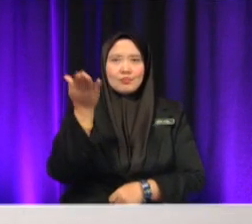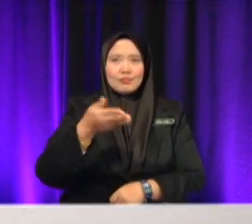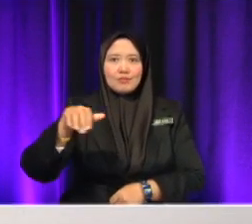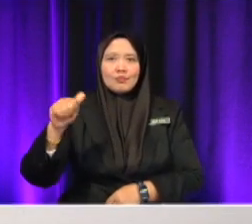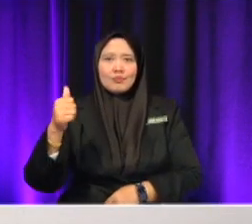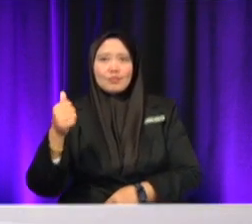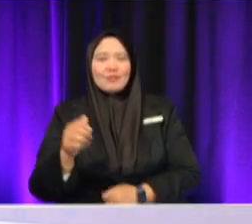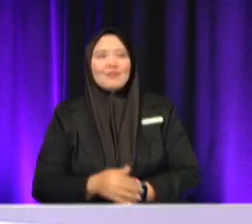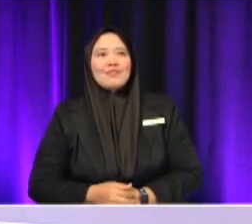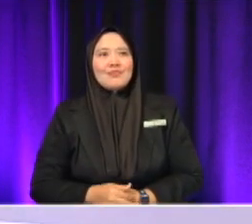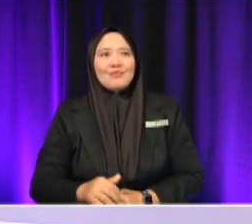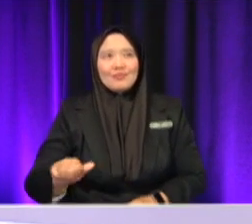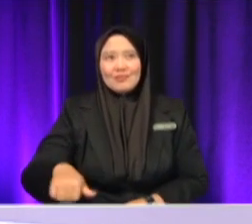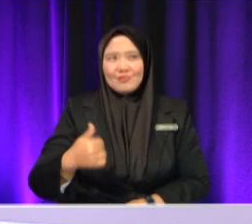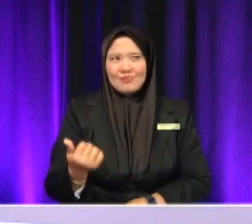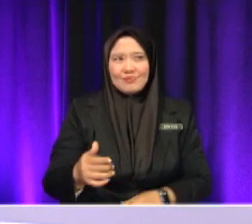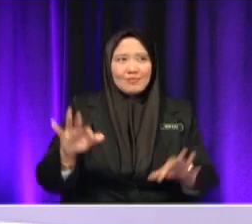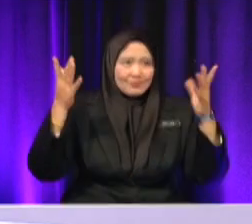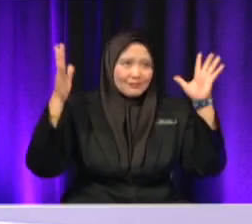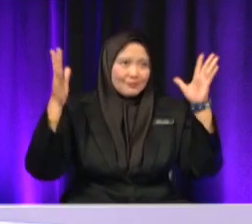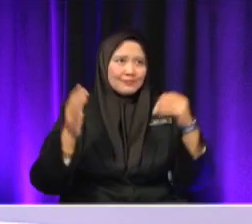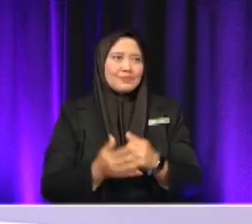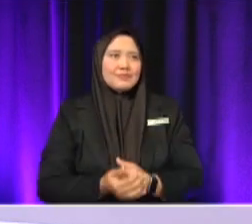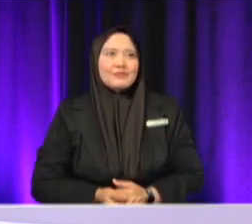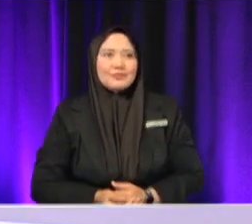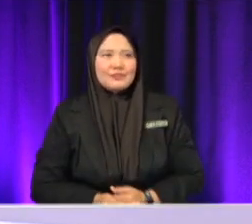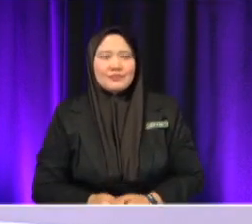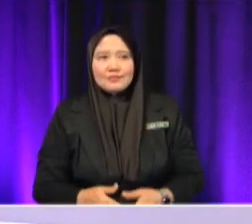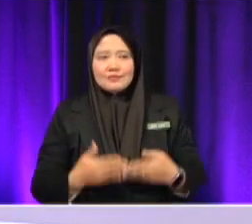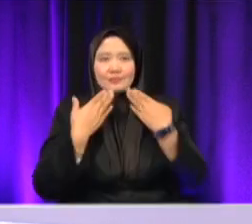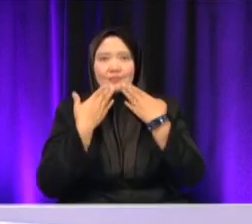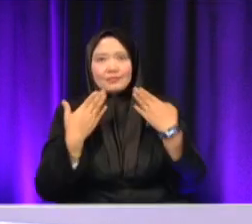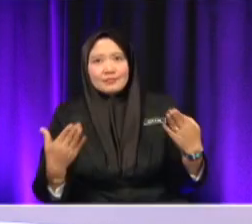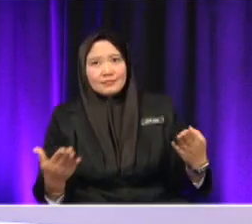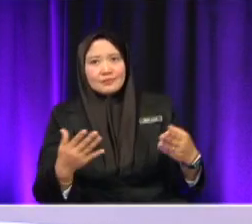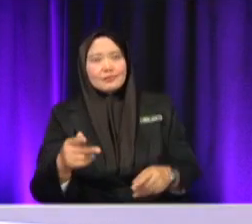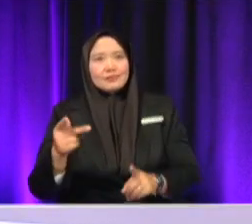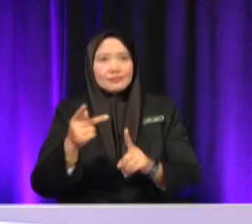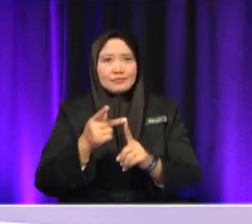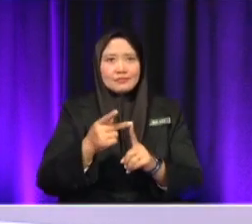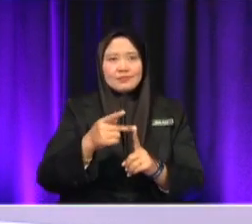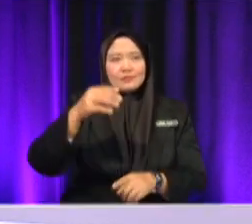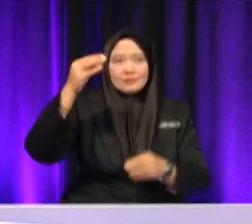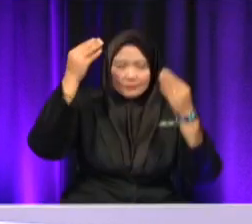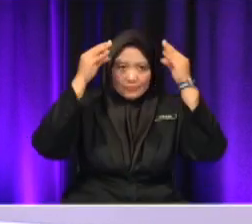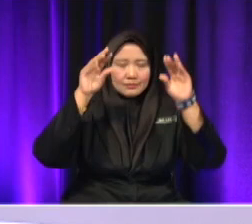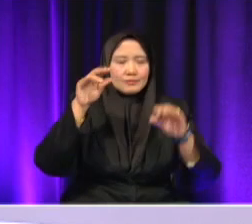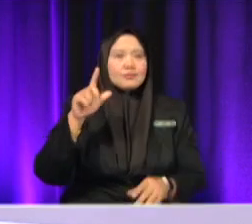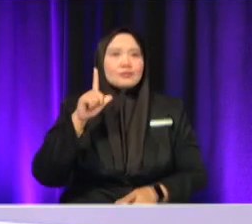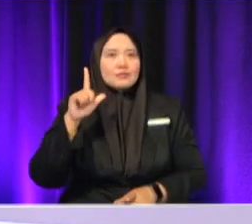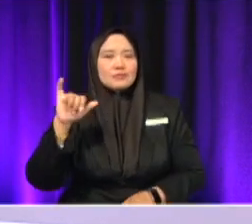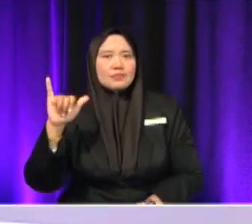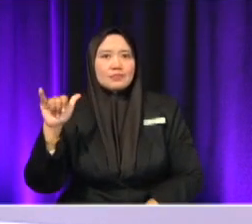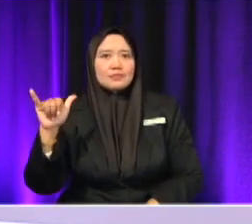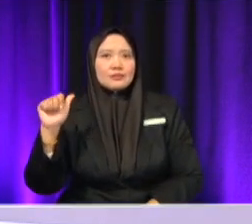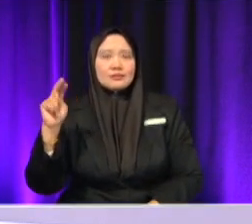of 10. A bit of applause for you guys. Now, thank you for Teacher Liana for sharing your knowledge with us here today, and not to